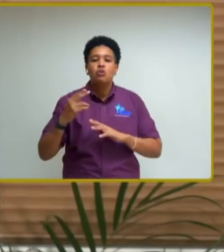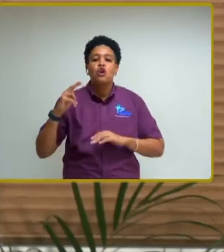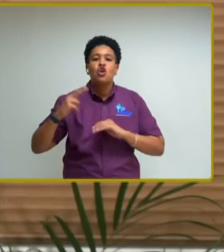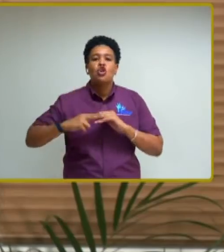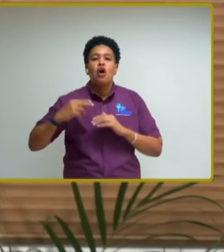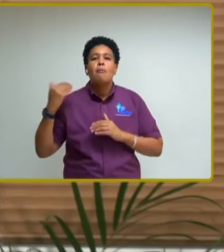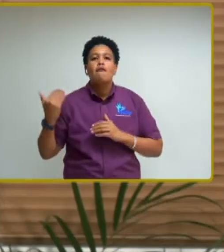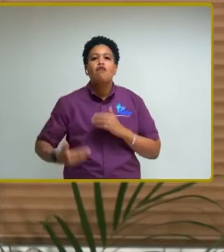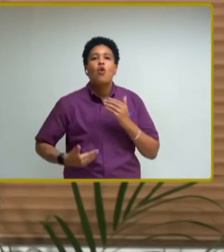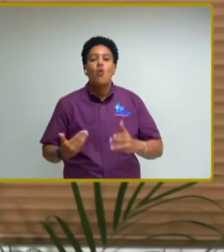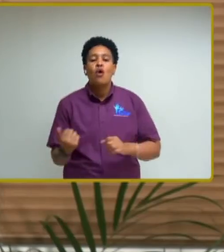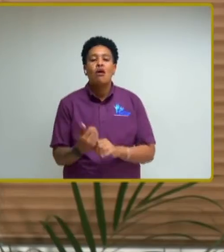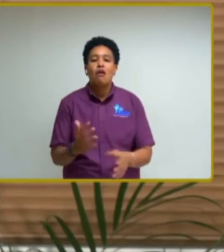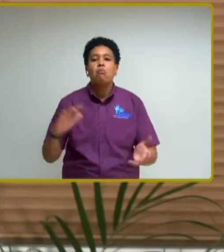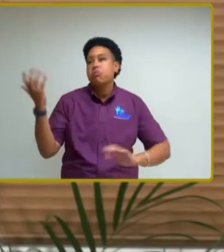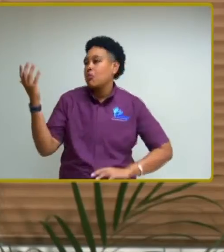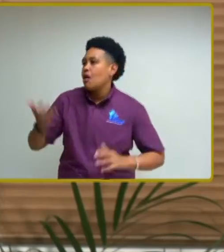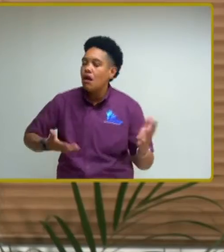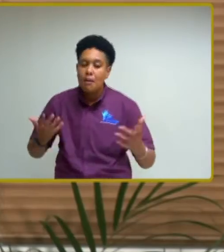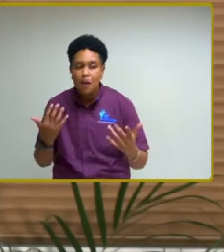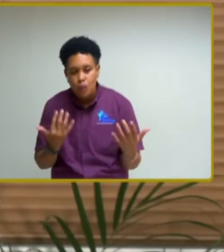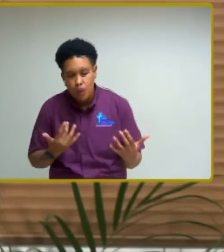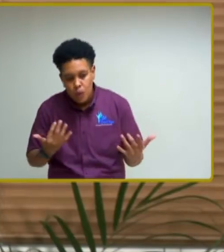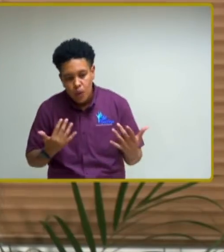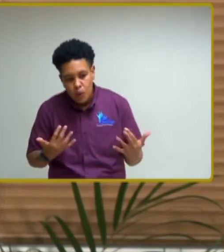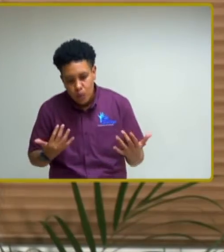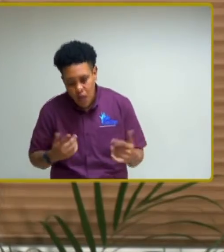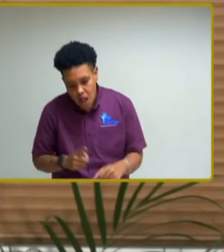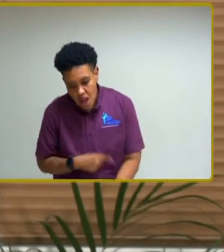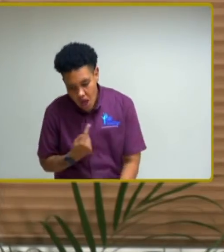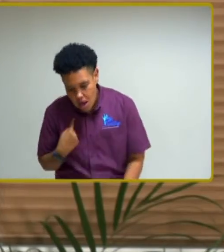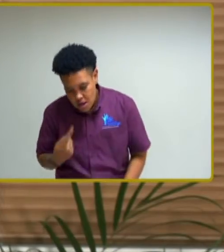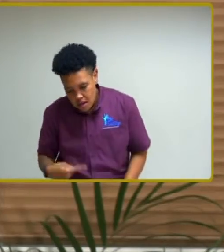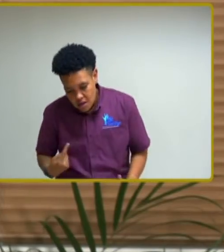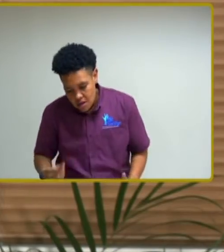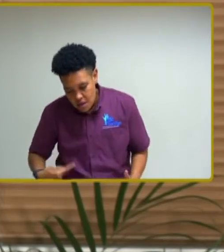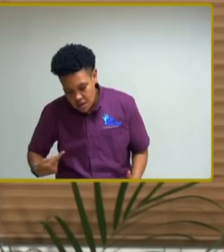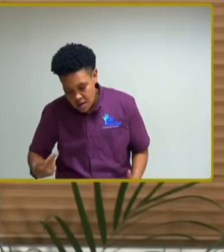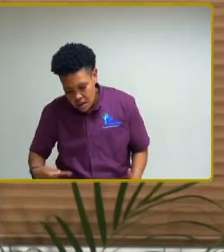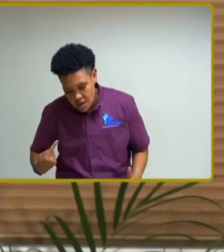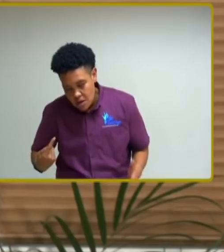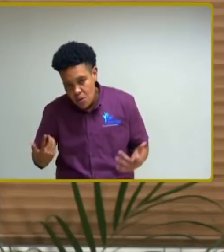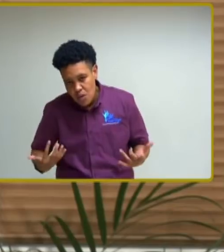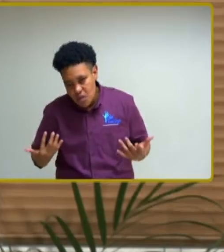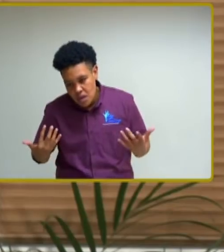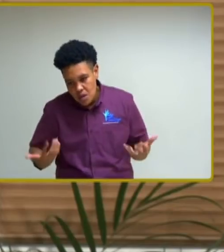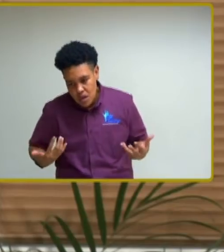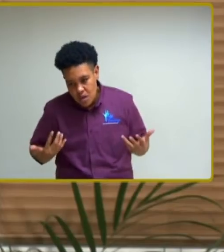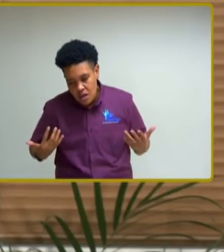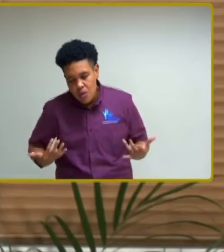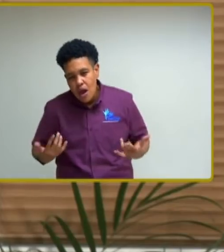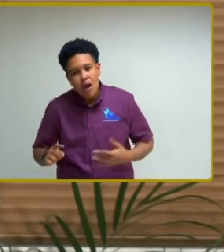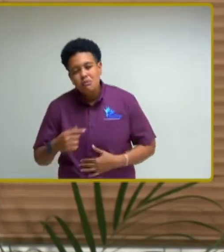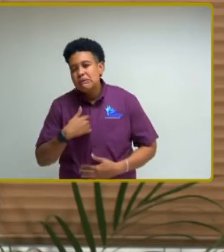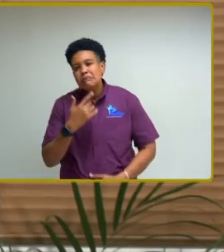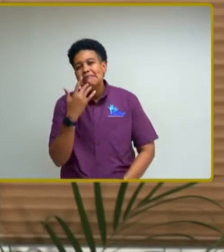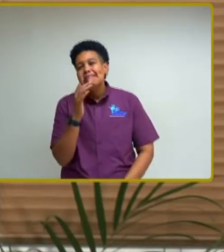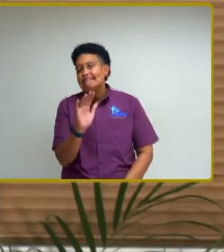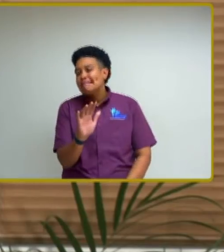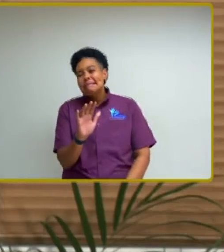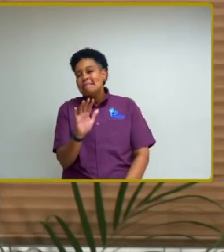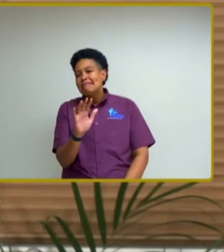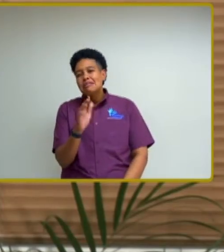of things, and it may mean longer wait for you. So we would prefer not